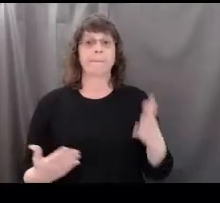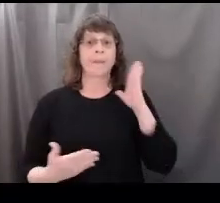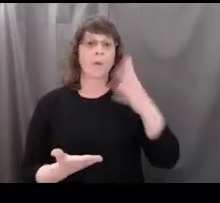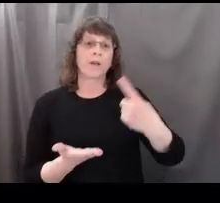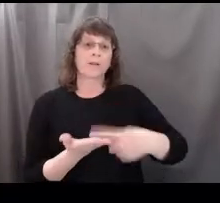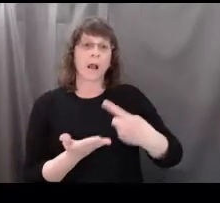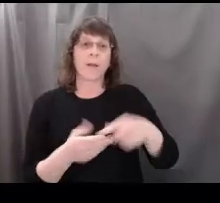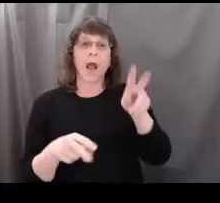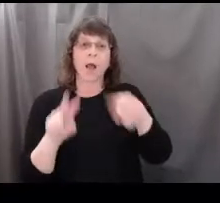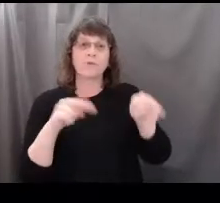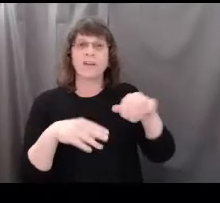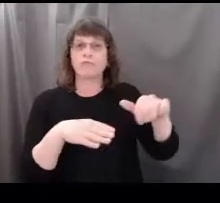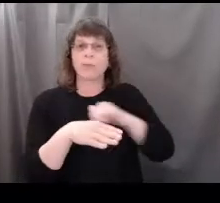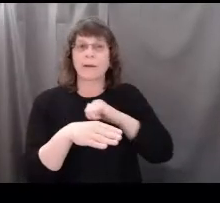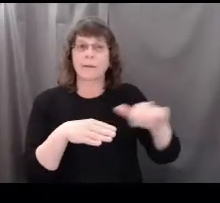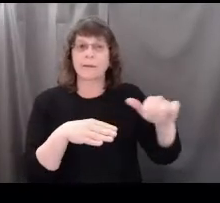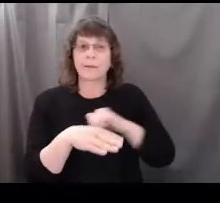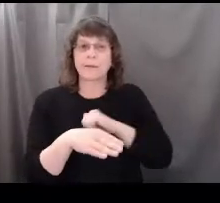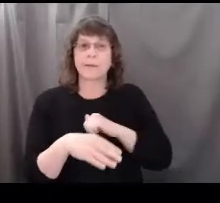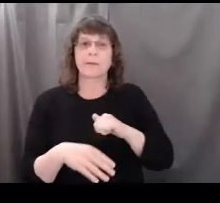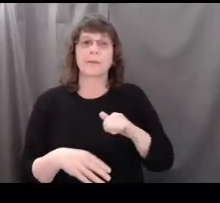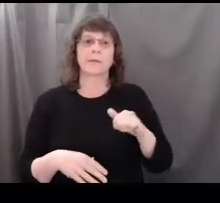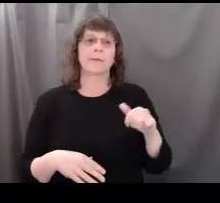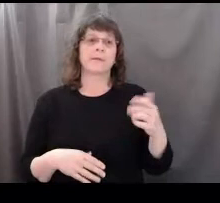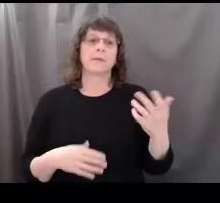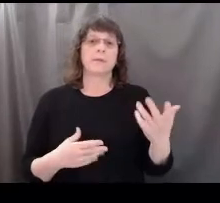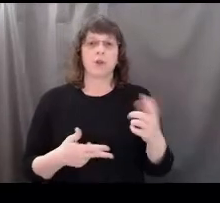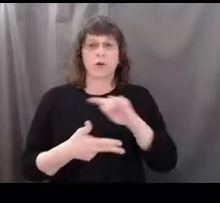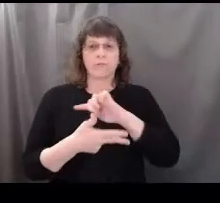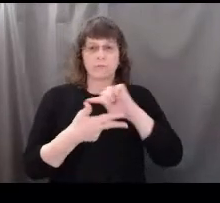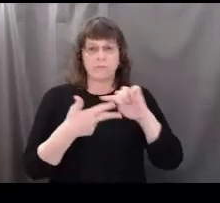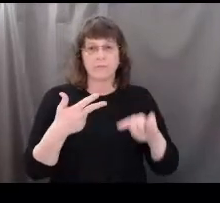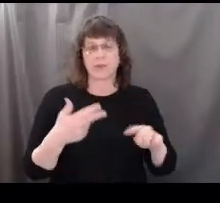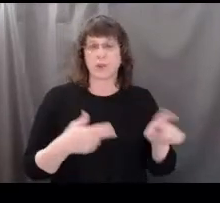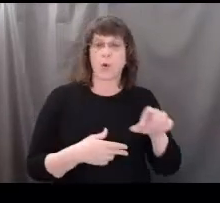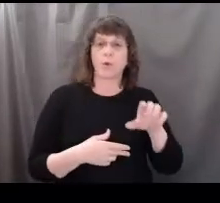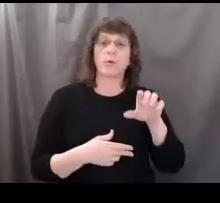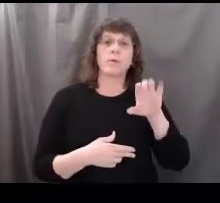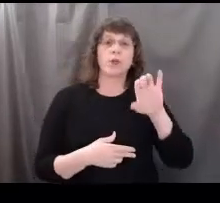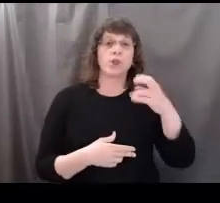about observation practice, so kind of what Tiffany just went over,